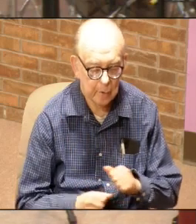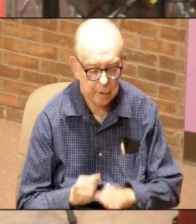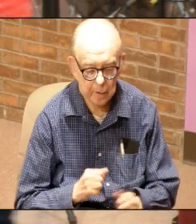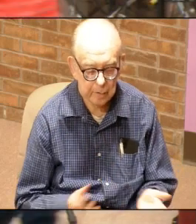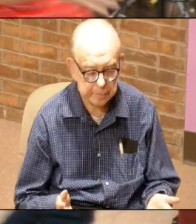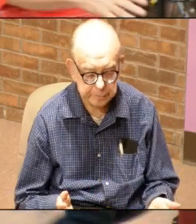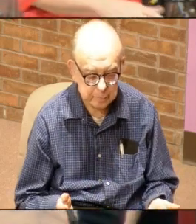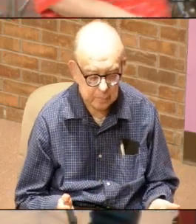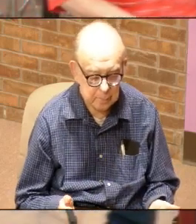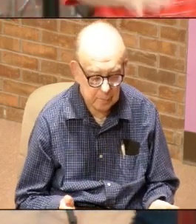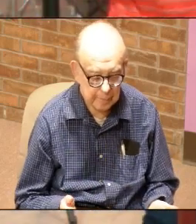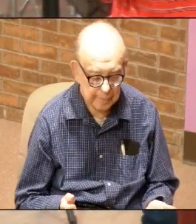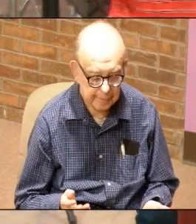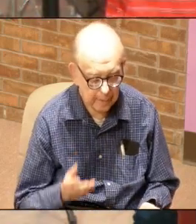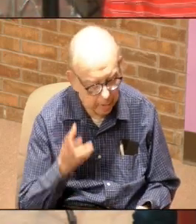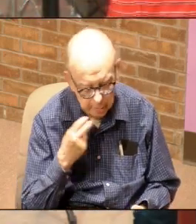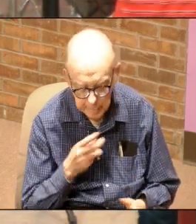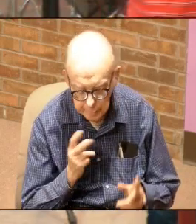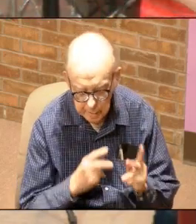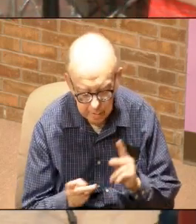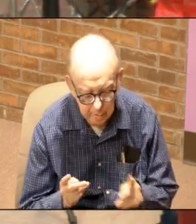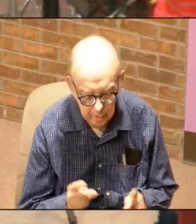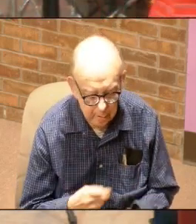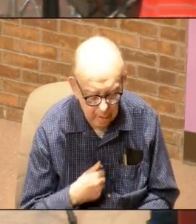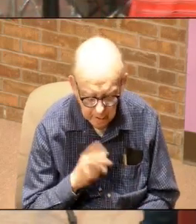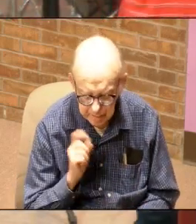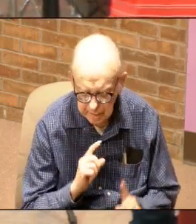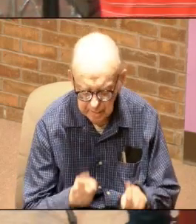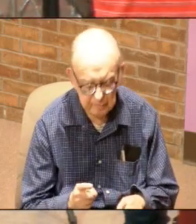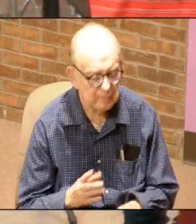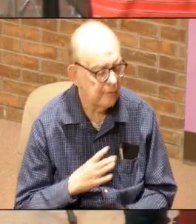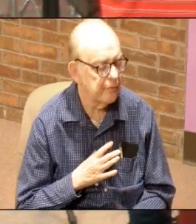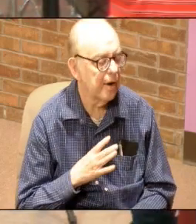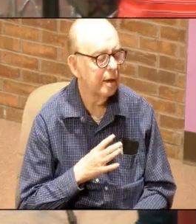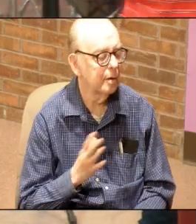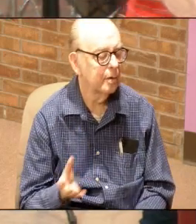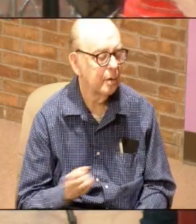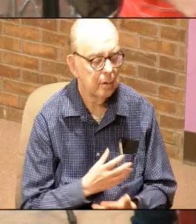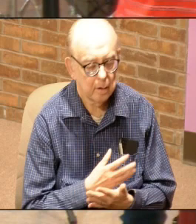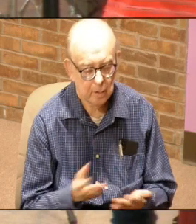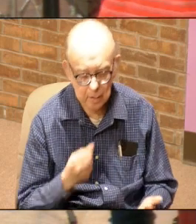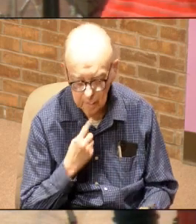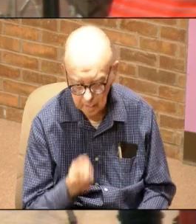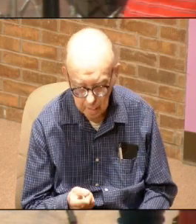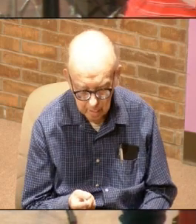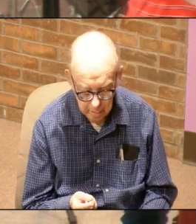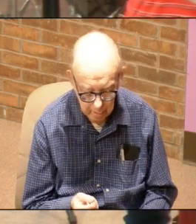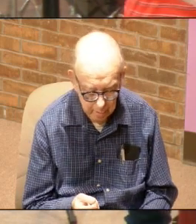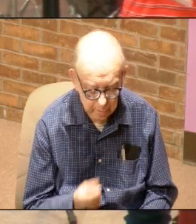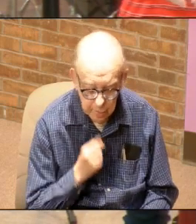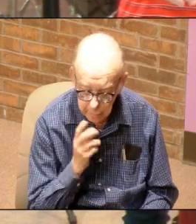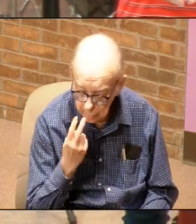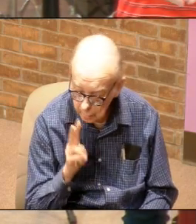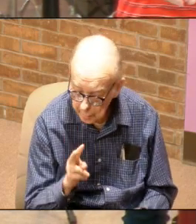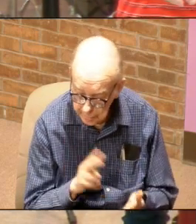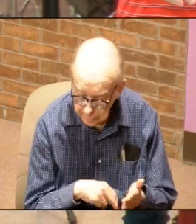so when I hear people say, I don't need to go, I'm fine, and all this, I'm saying, you don't read the